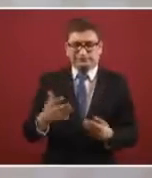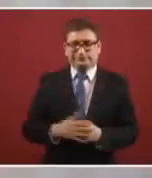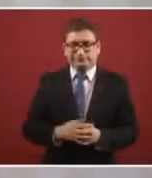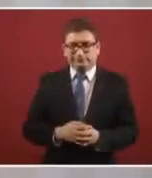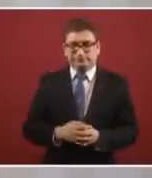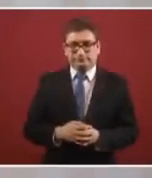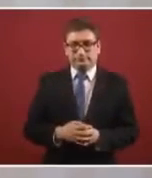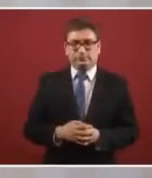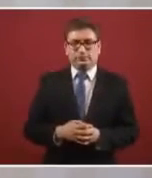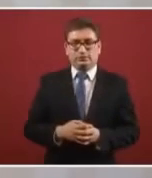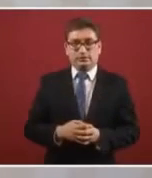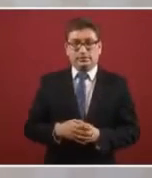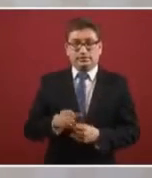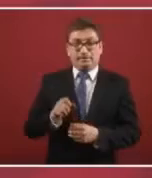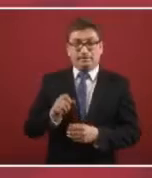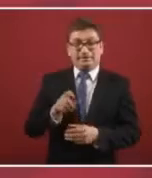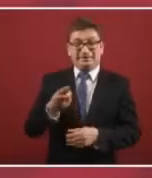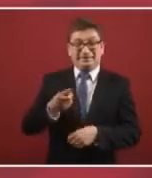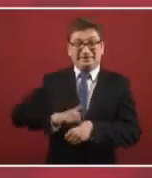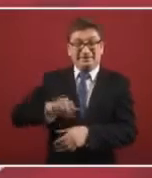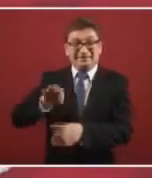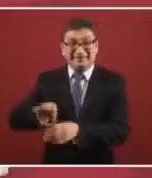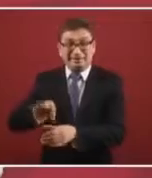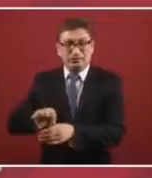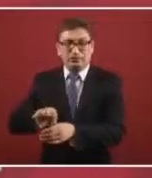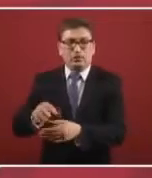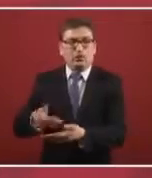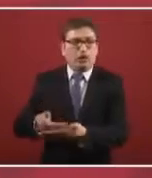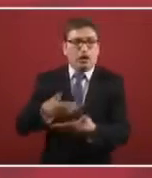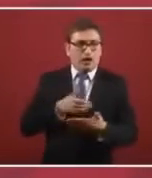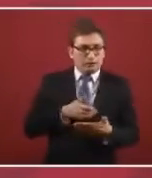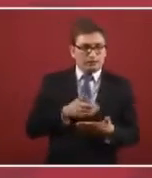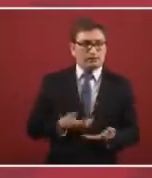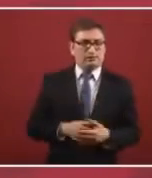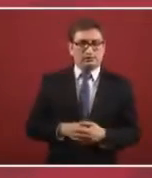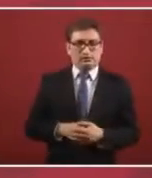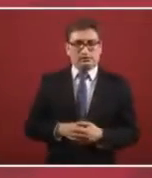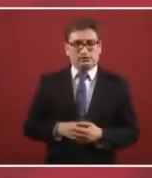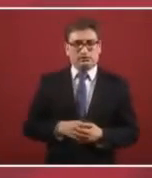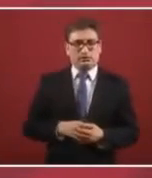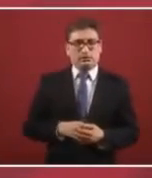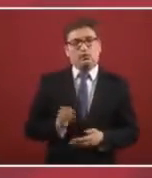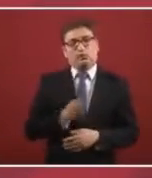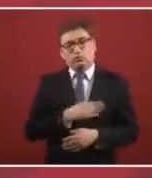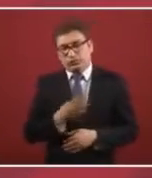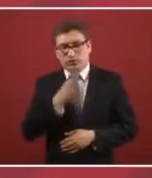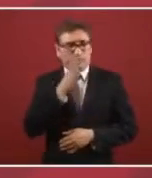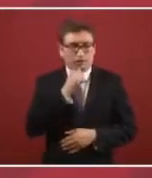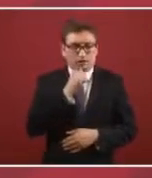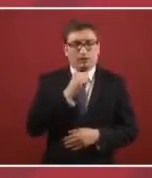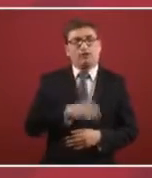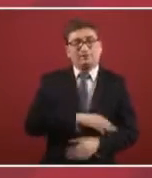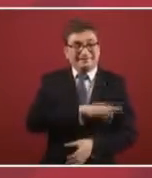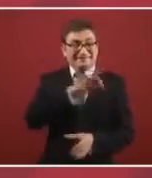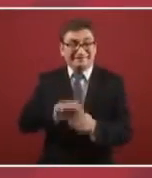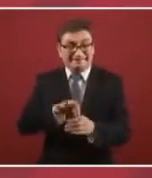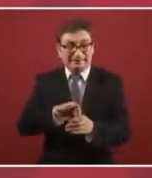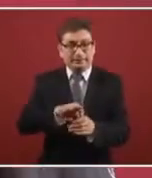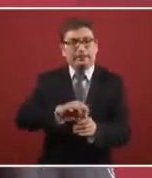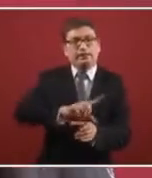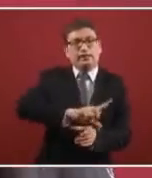not antes the de la election. It has to be before the election. elección. Ya después les So planteé, then I después said, what about de la after elección of the